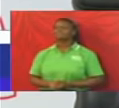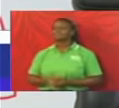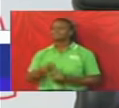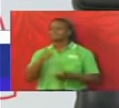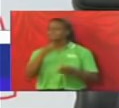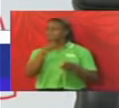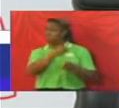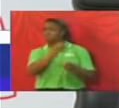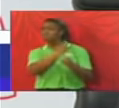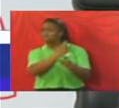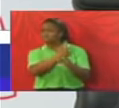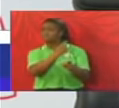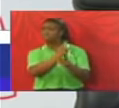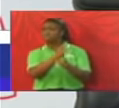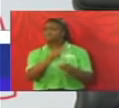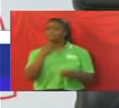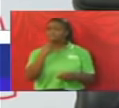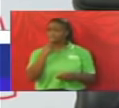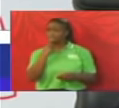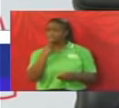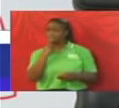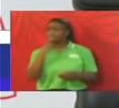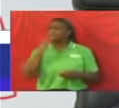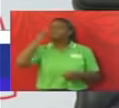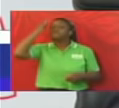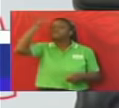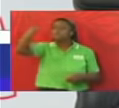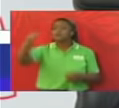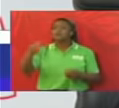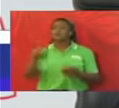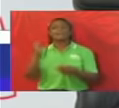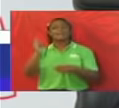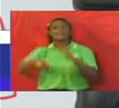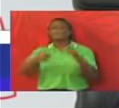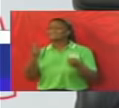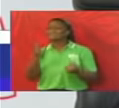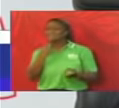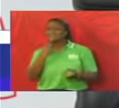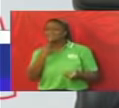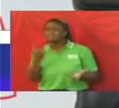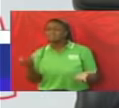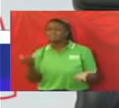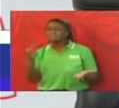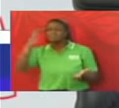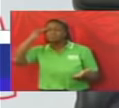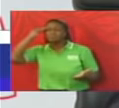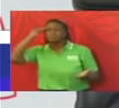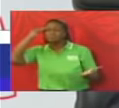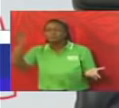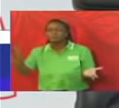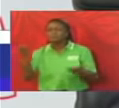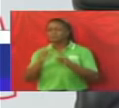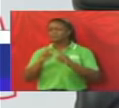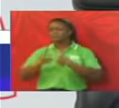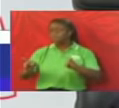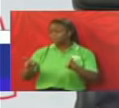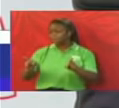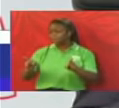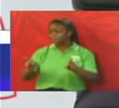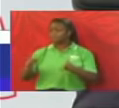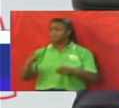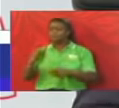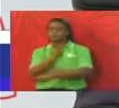from now, 20 years from now. We can just reassure you from all the vaccines that we've been using in the past that there is so